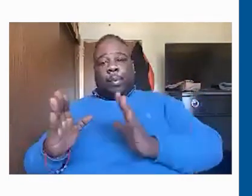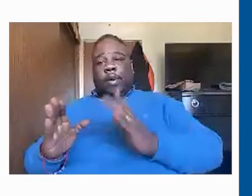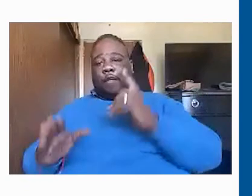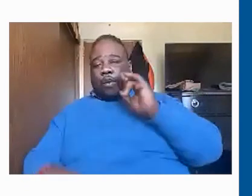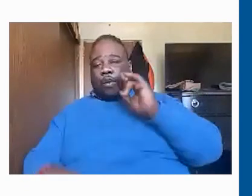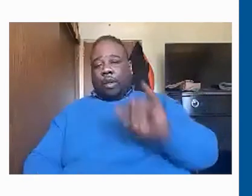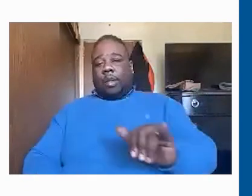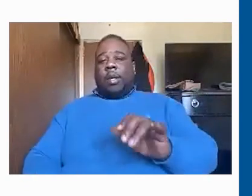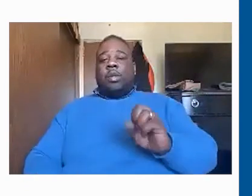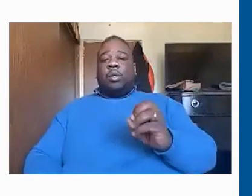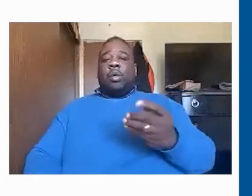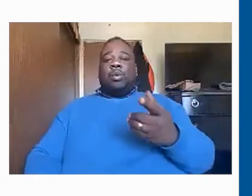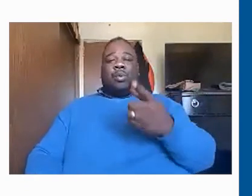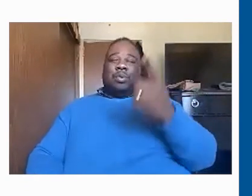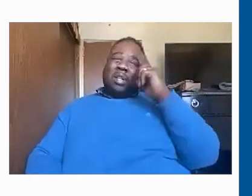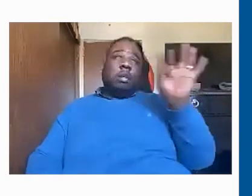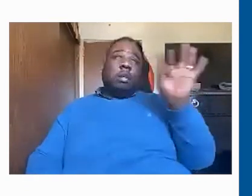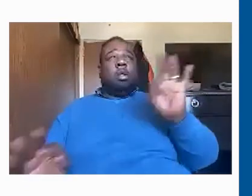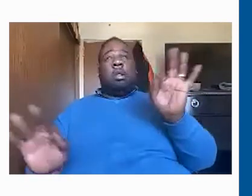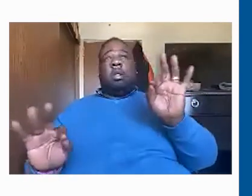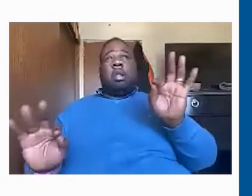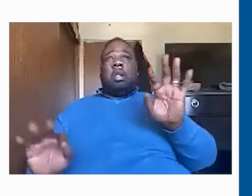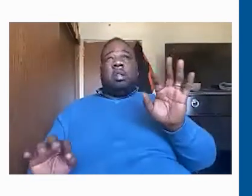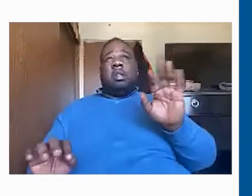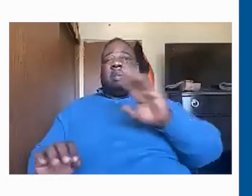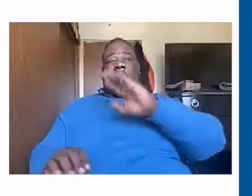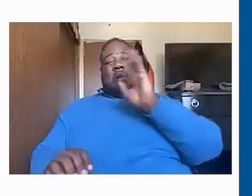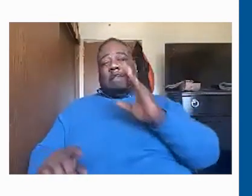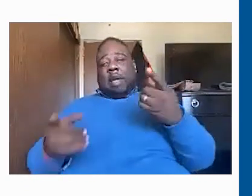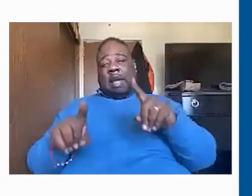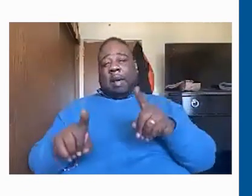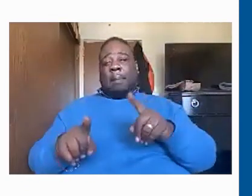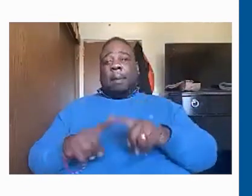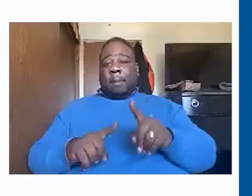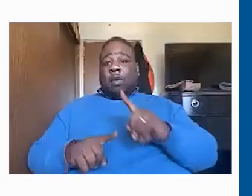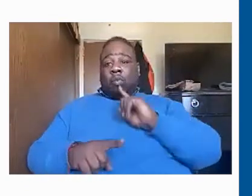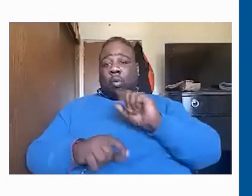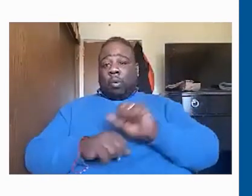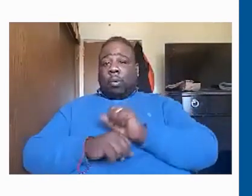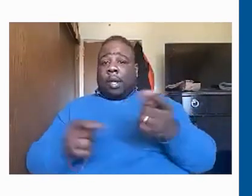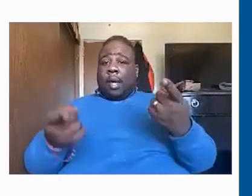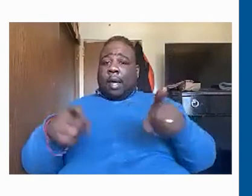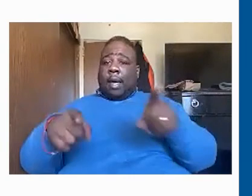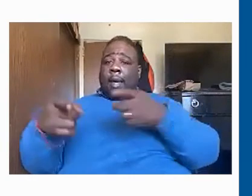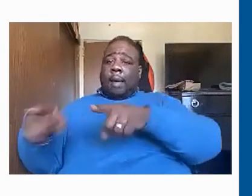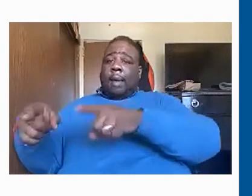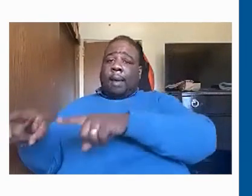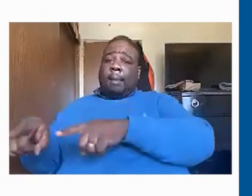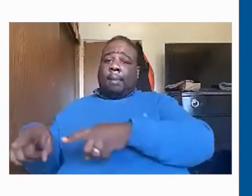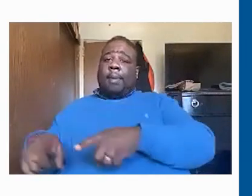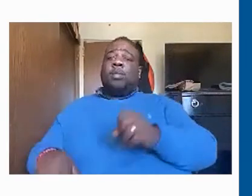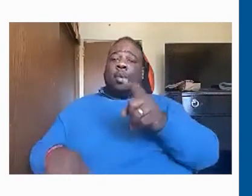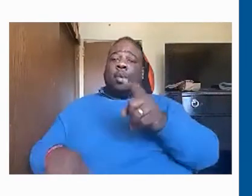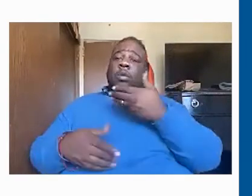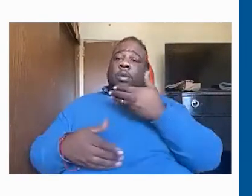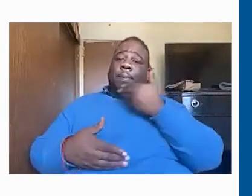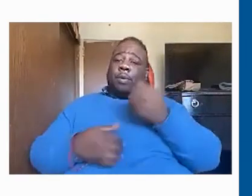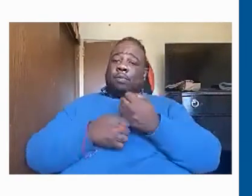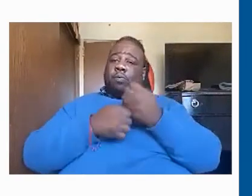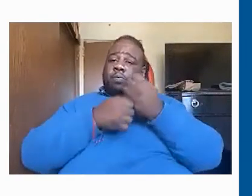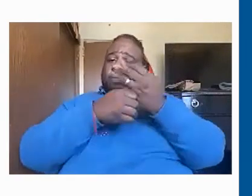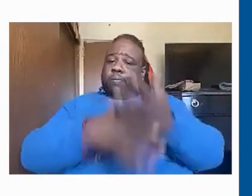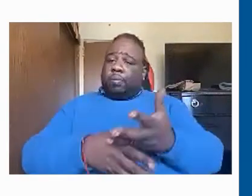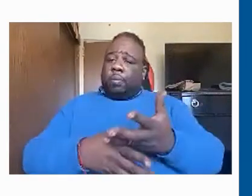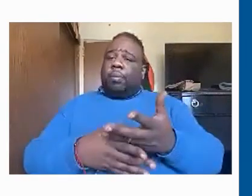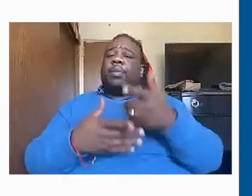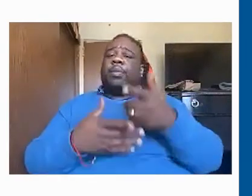all the time, but they do happen all the time. So it's really important to be prepared and, be informed, have all the